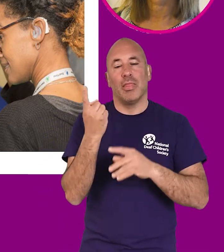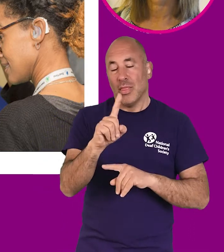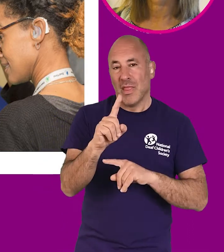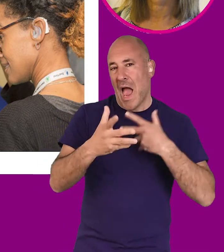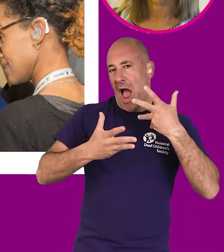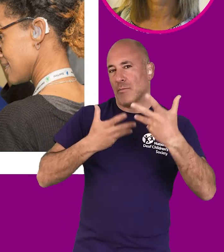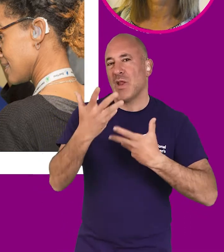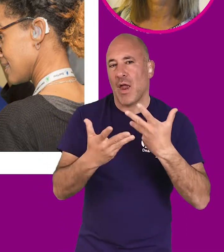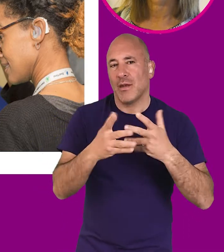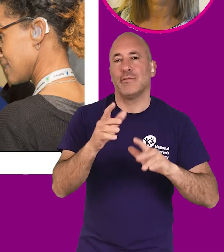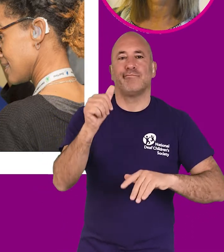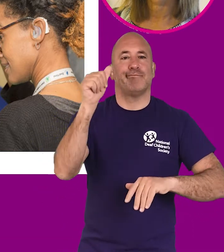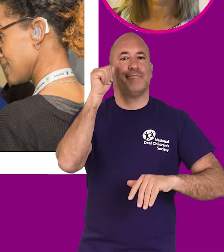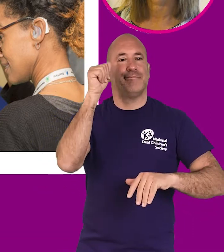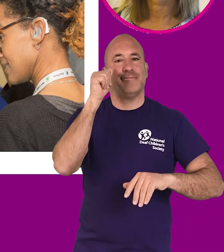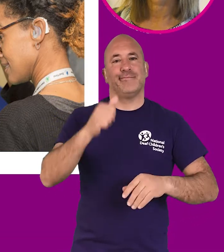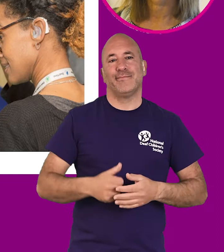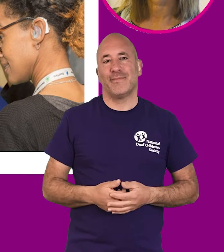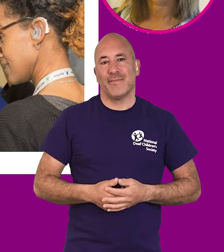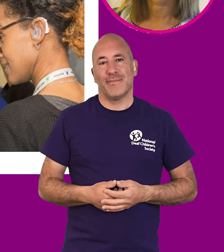in and explaining.